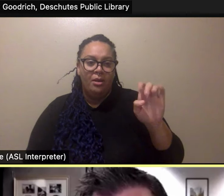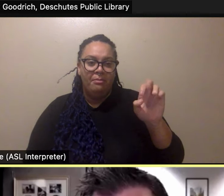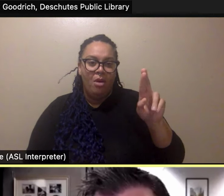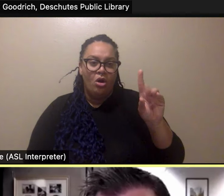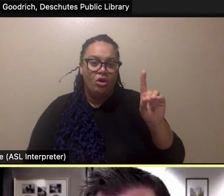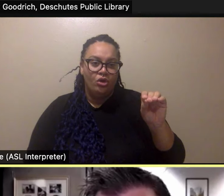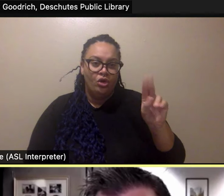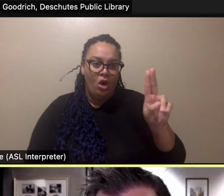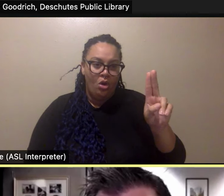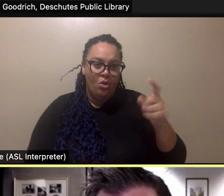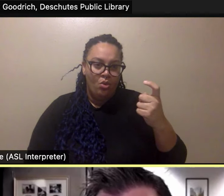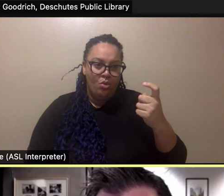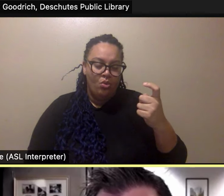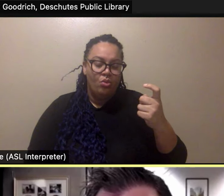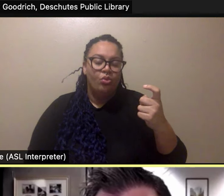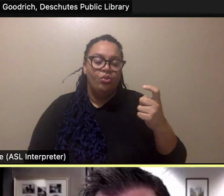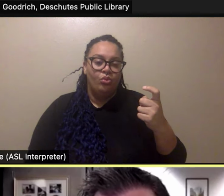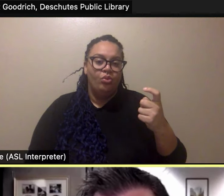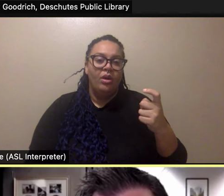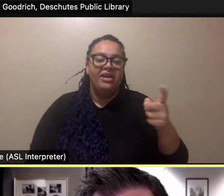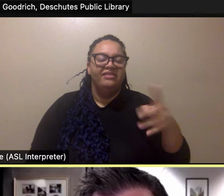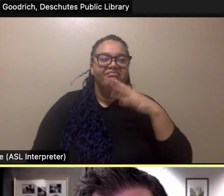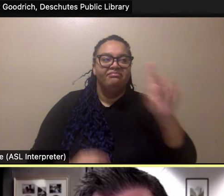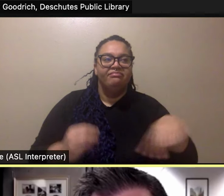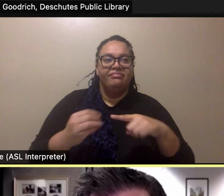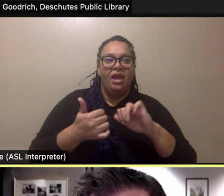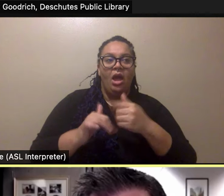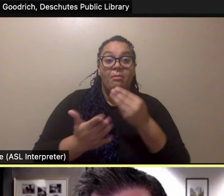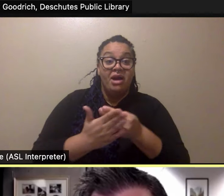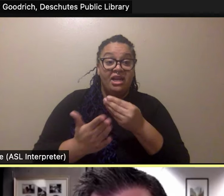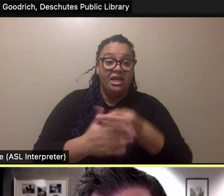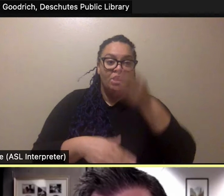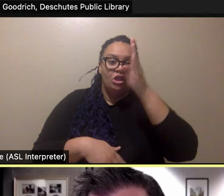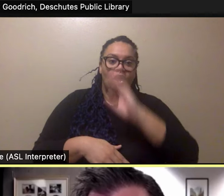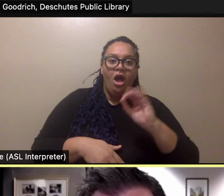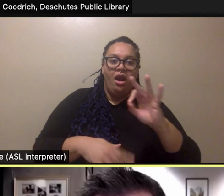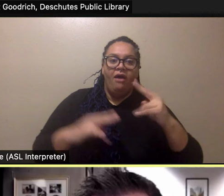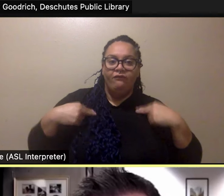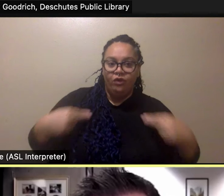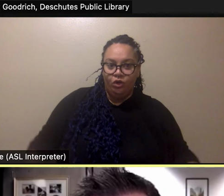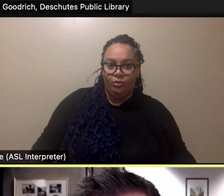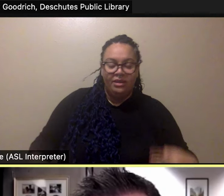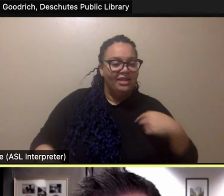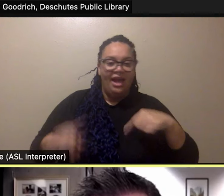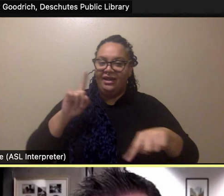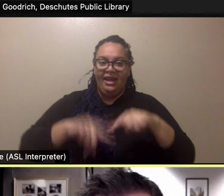how, you know, money is the god of mankind. I can't fight this.